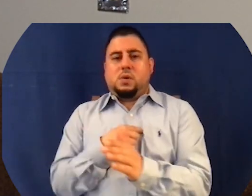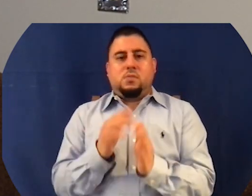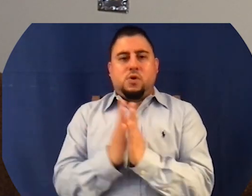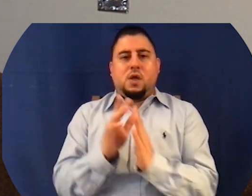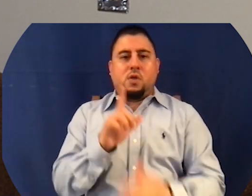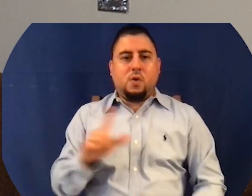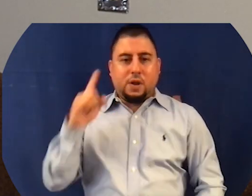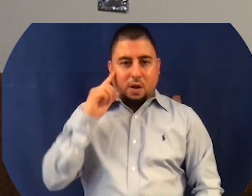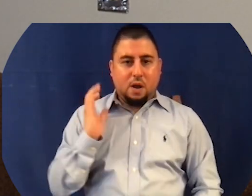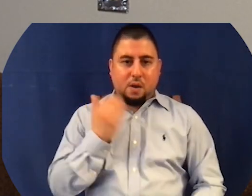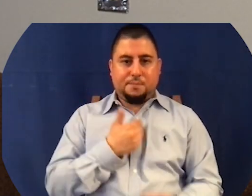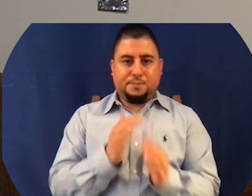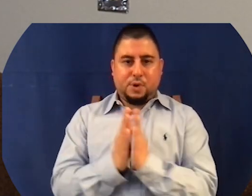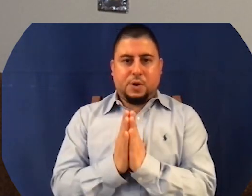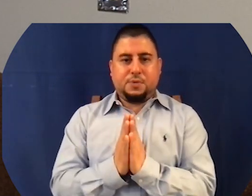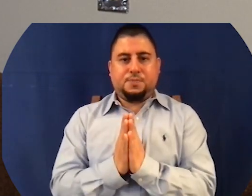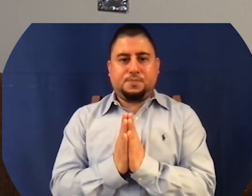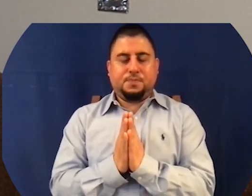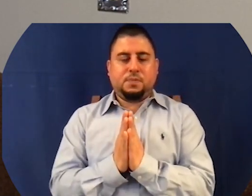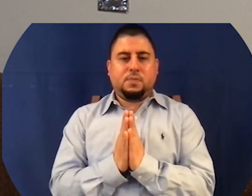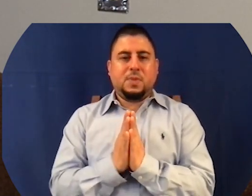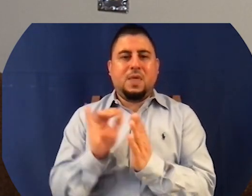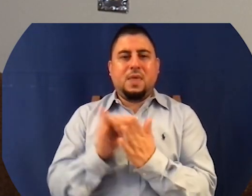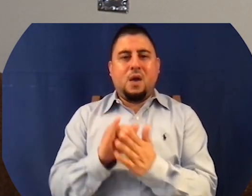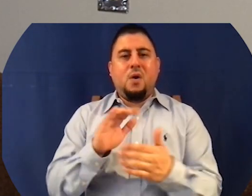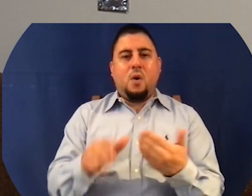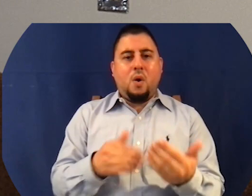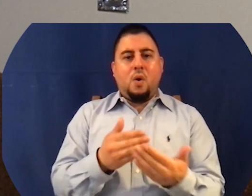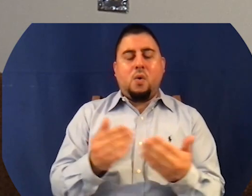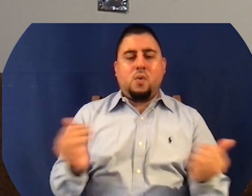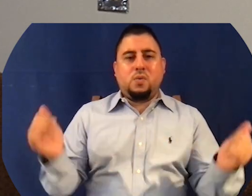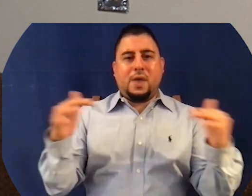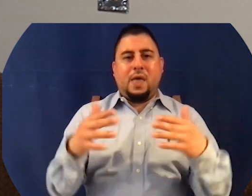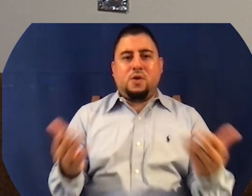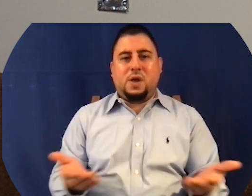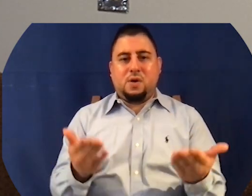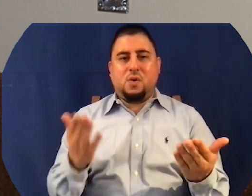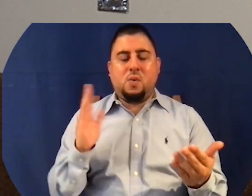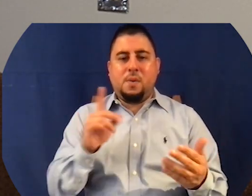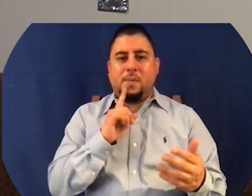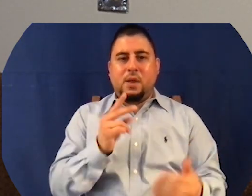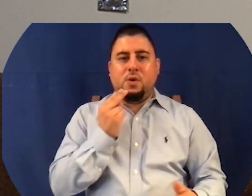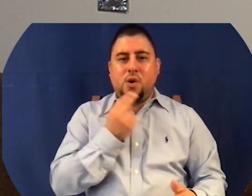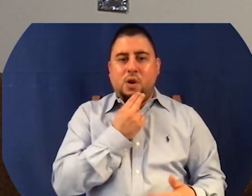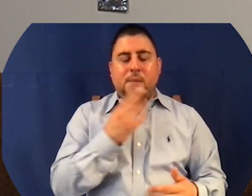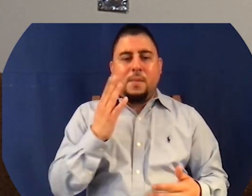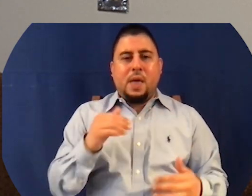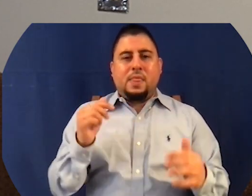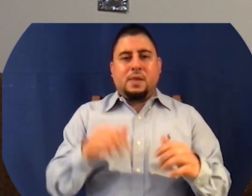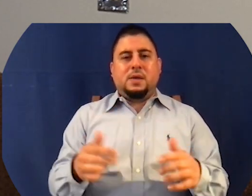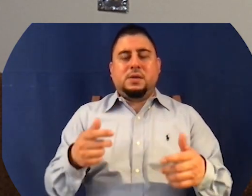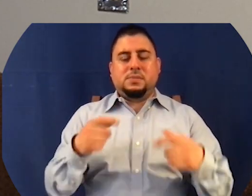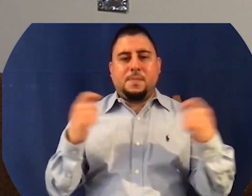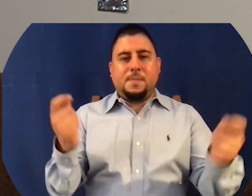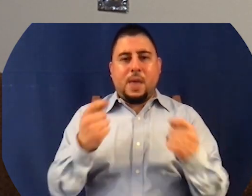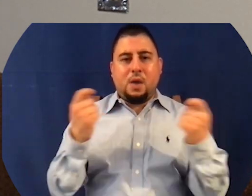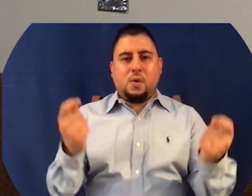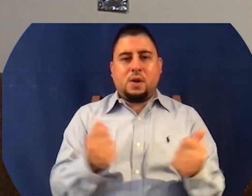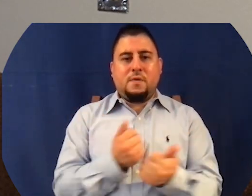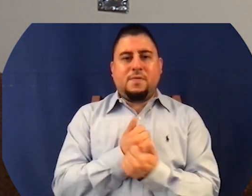Lord. Lord, hear our prayer. That all who gather here will be nourished by this banquet of